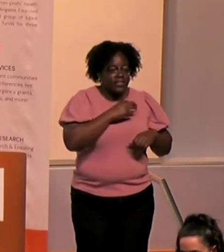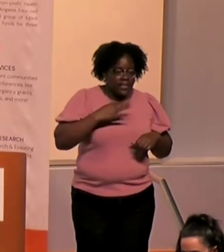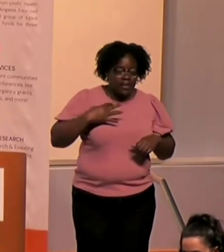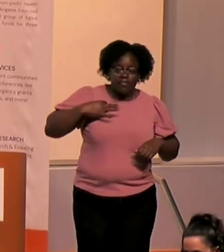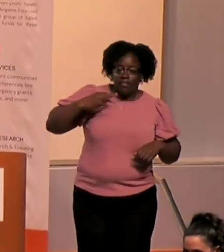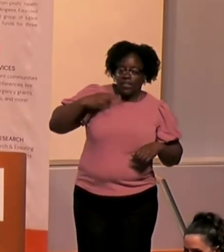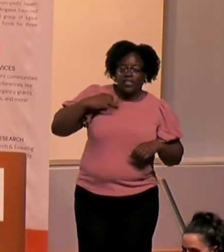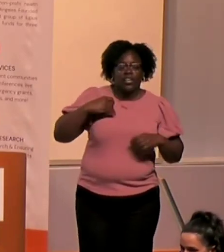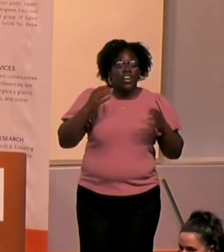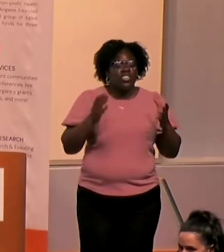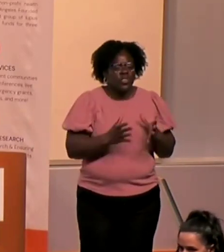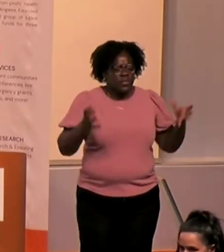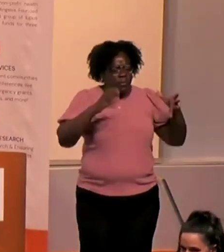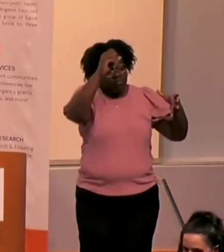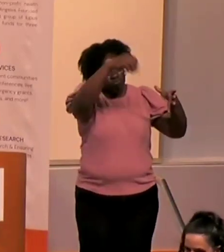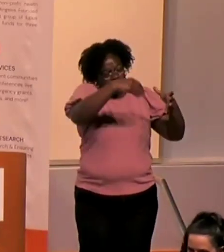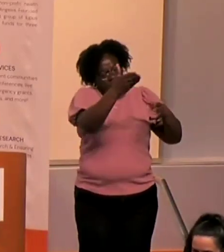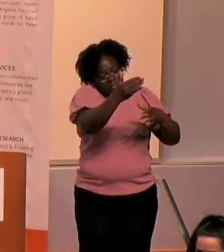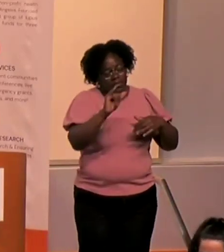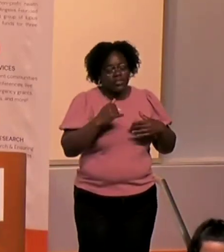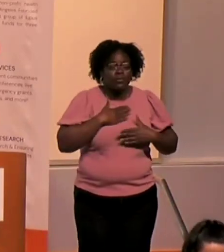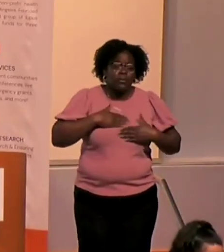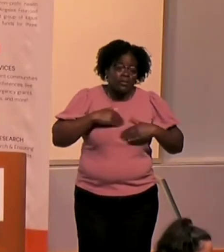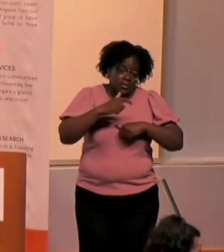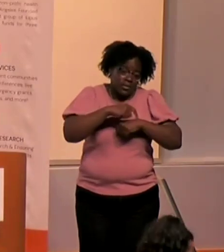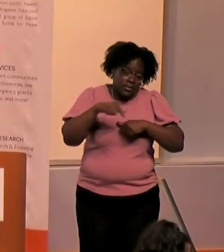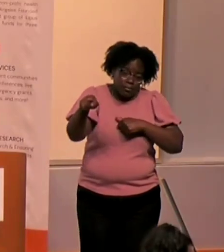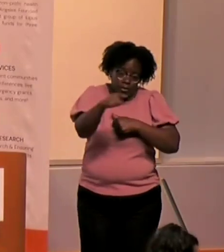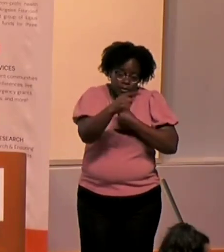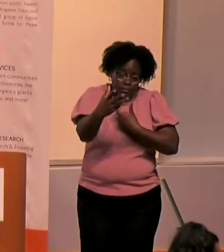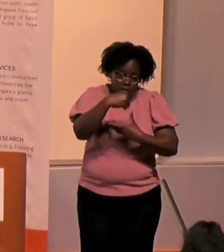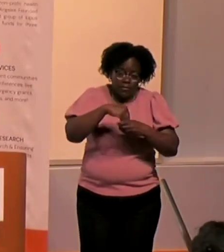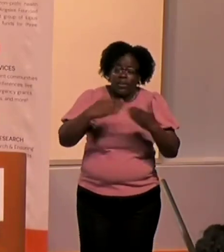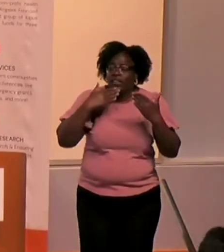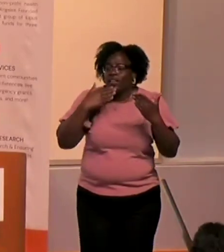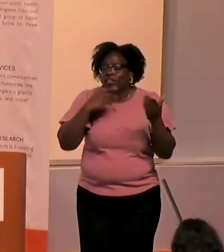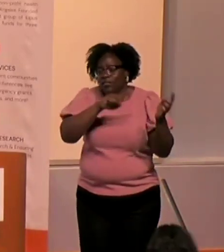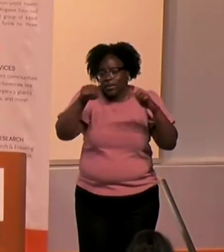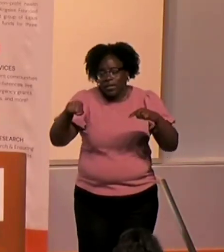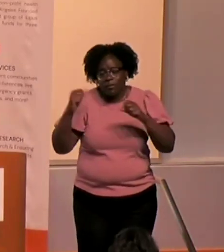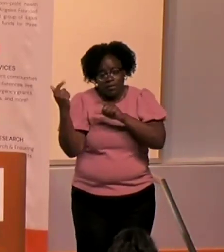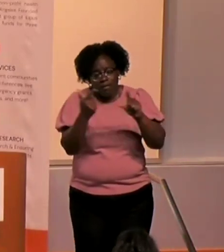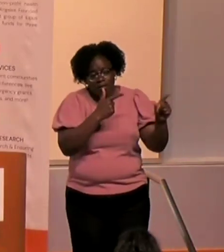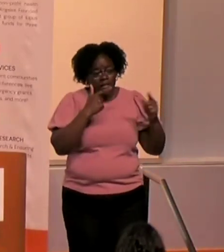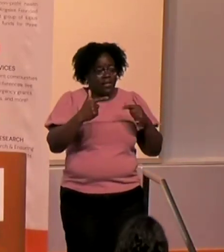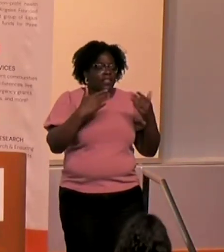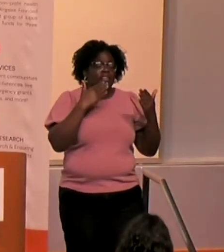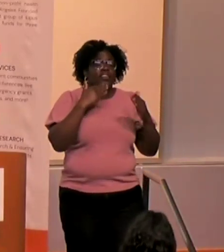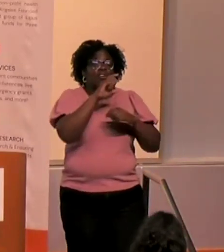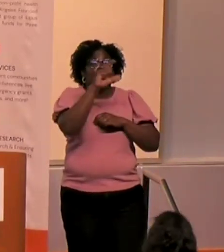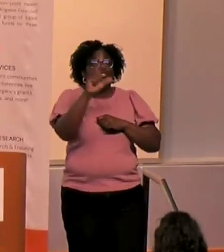just drop it off. And we appreciate your time and your participation. Yeah, thanks for coming, everyone. Thanks for coming online